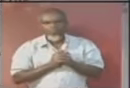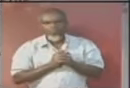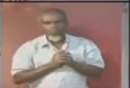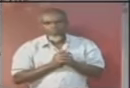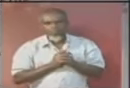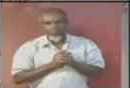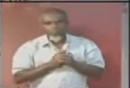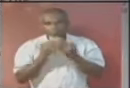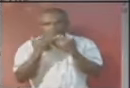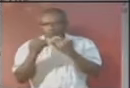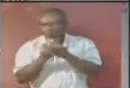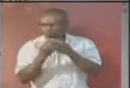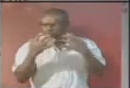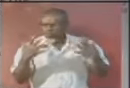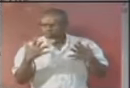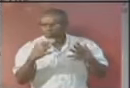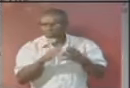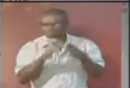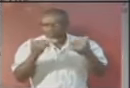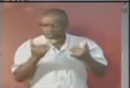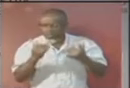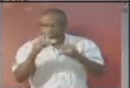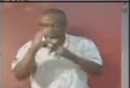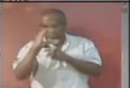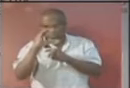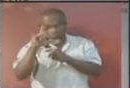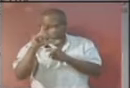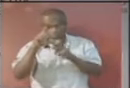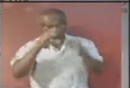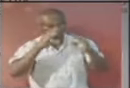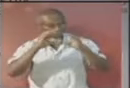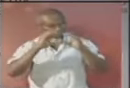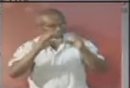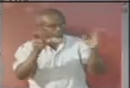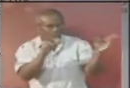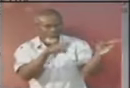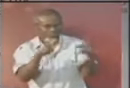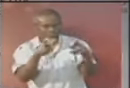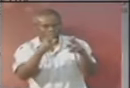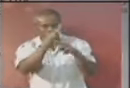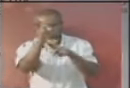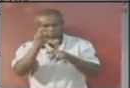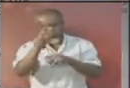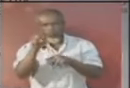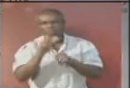Thank you very much. We now go to CL Communications. We're ready for your questions.